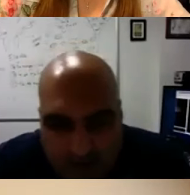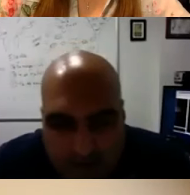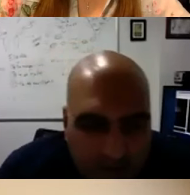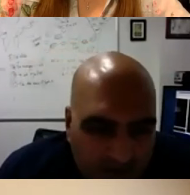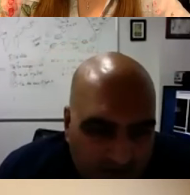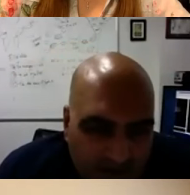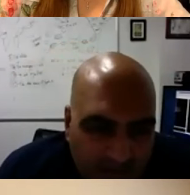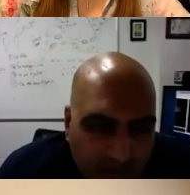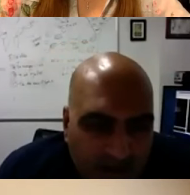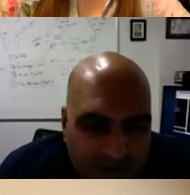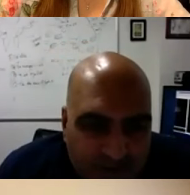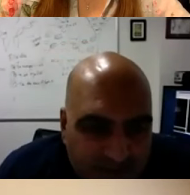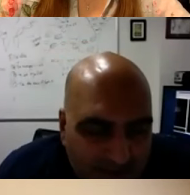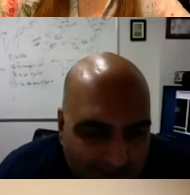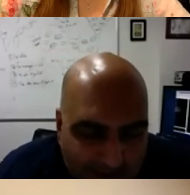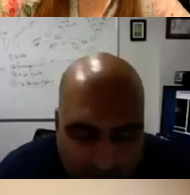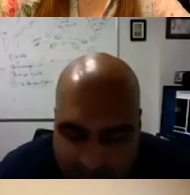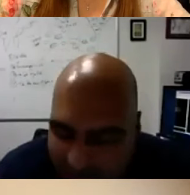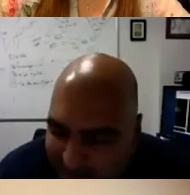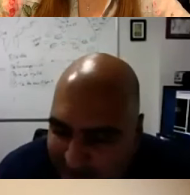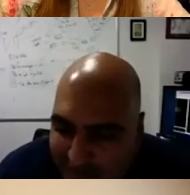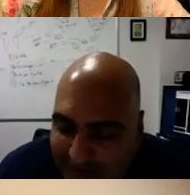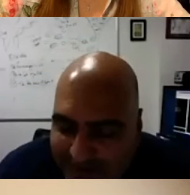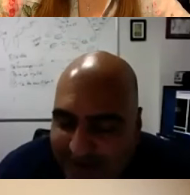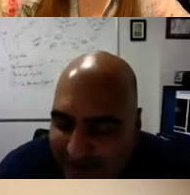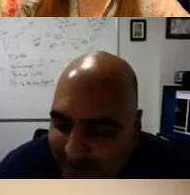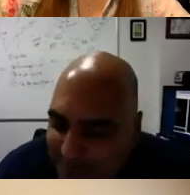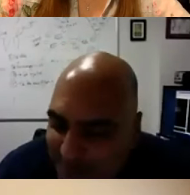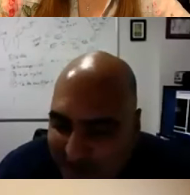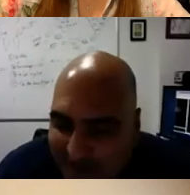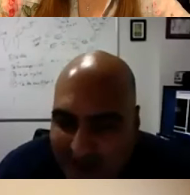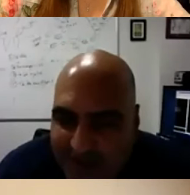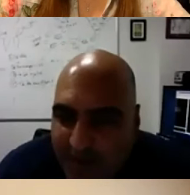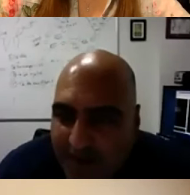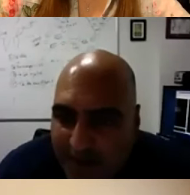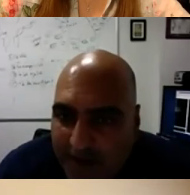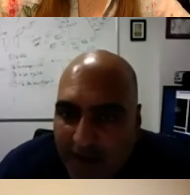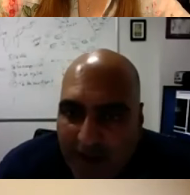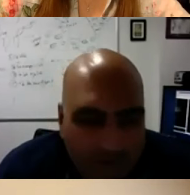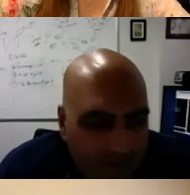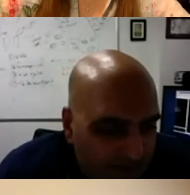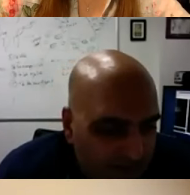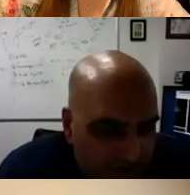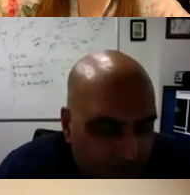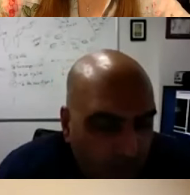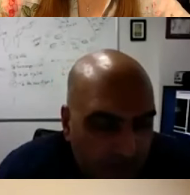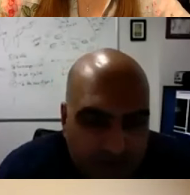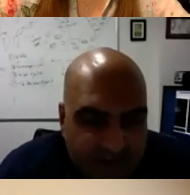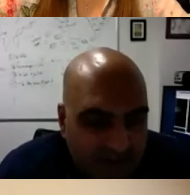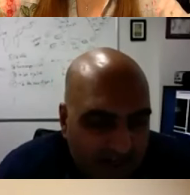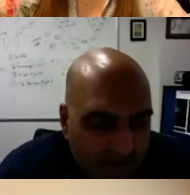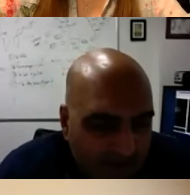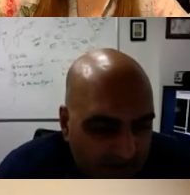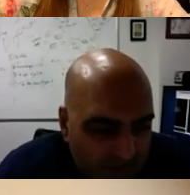honor to really be the graduate or the advisor to the NGP committee. I want to actually just share one